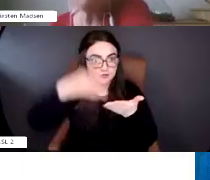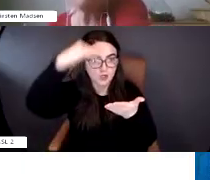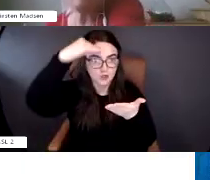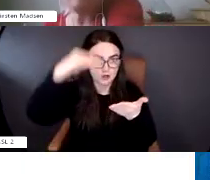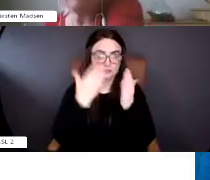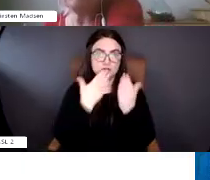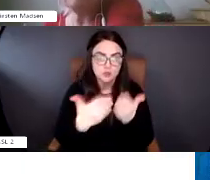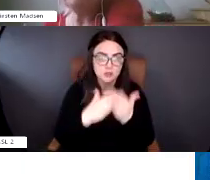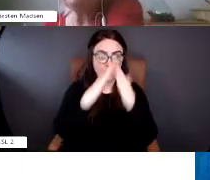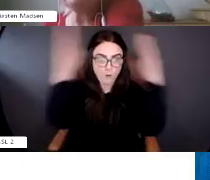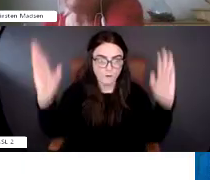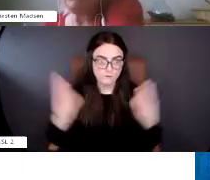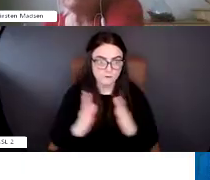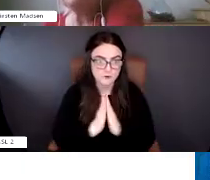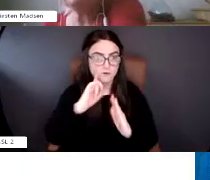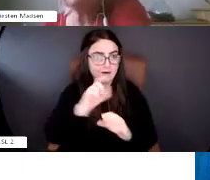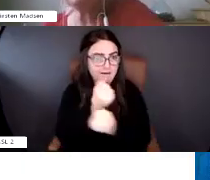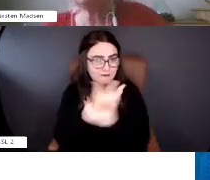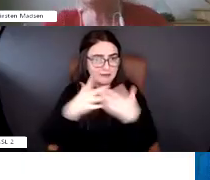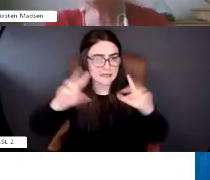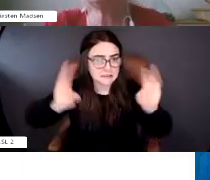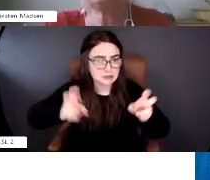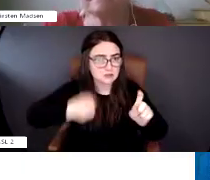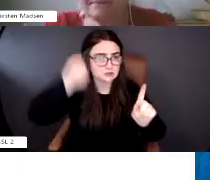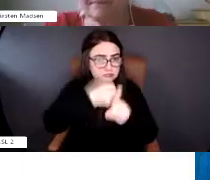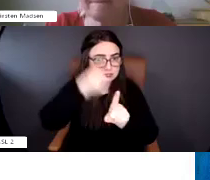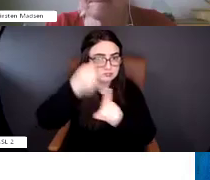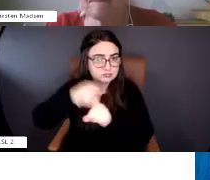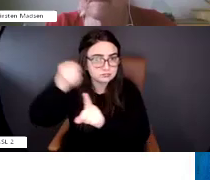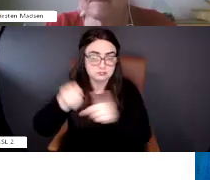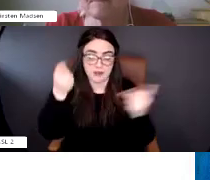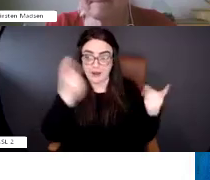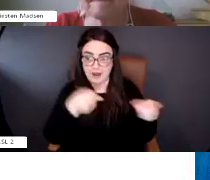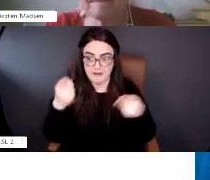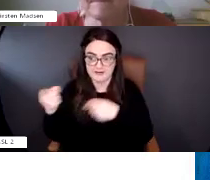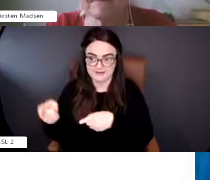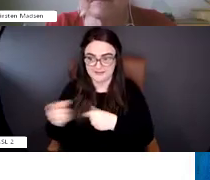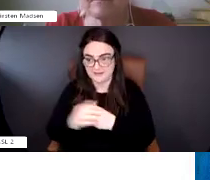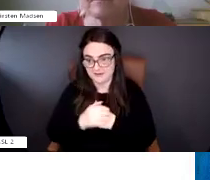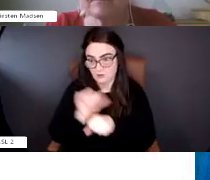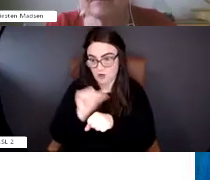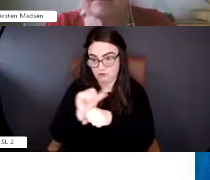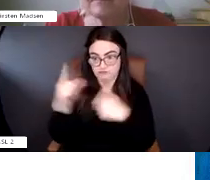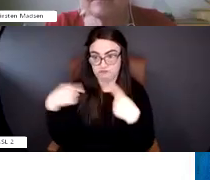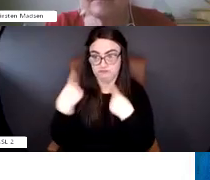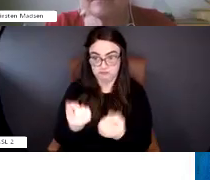of the things that, the issues that people are experiencing and the work that has been done to address the issue,